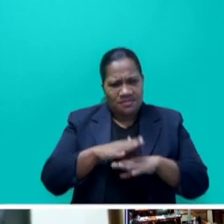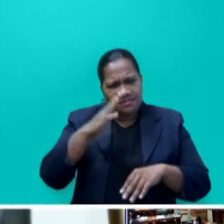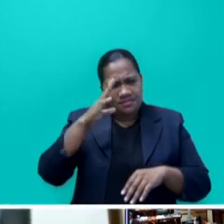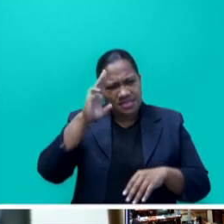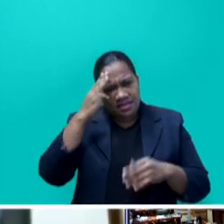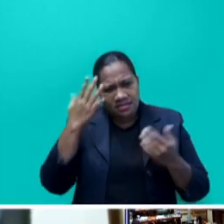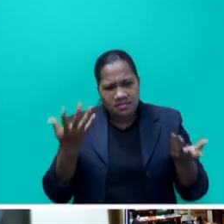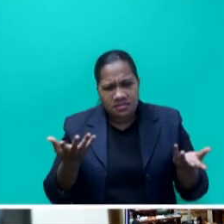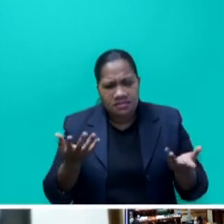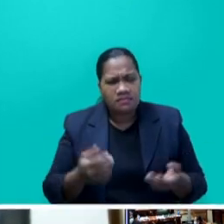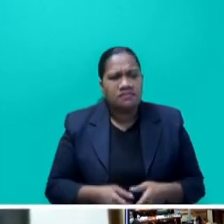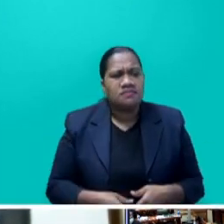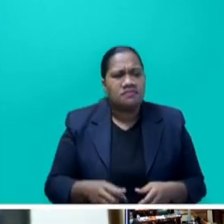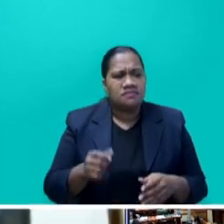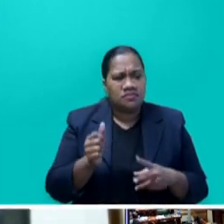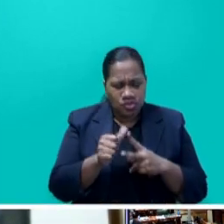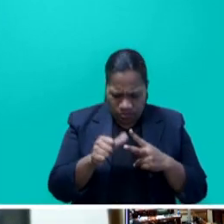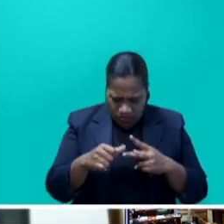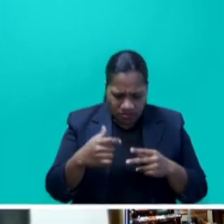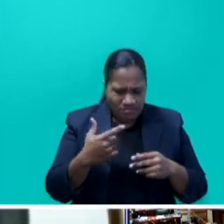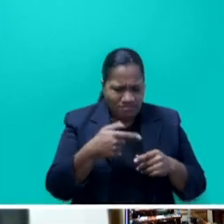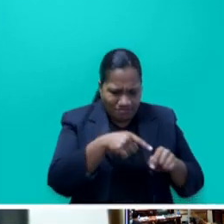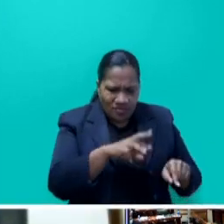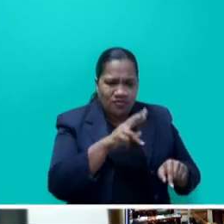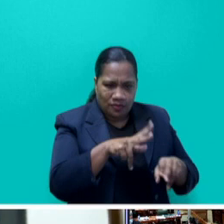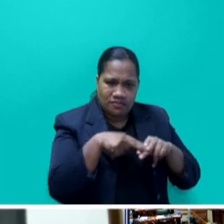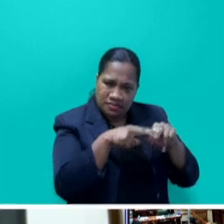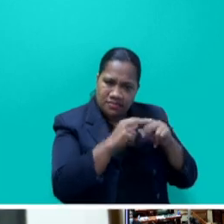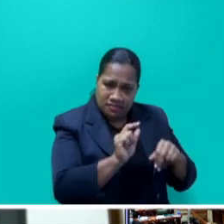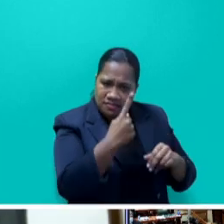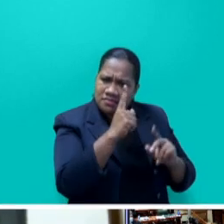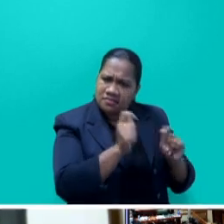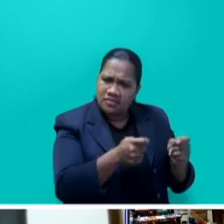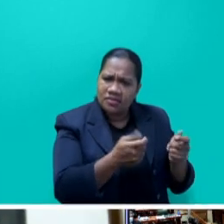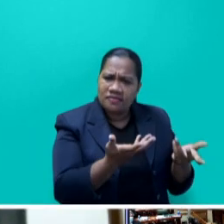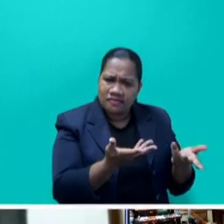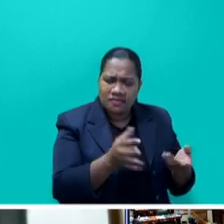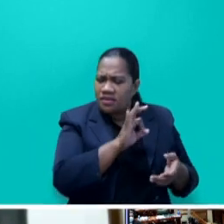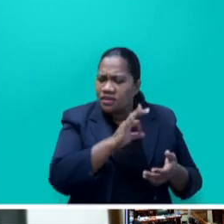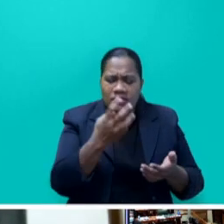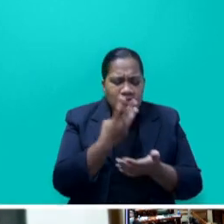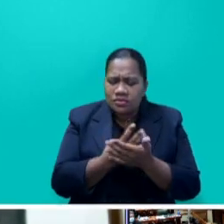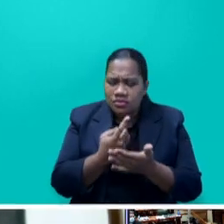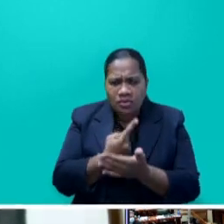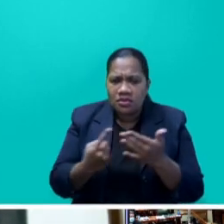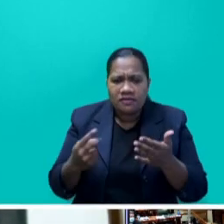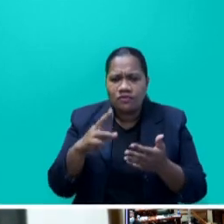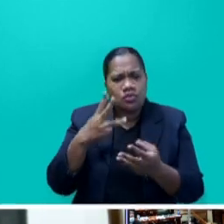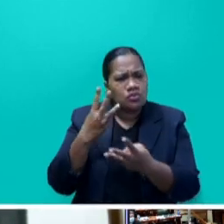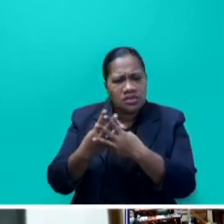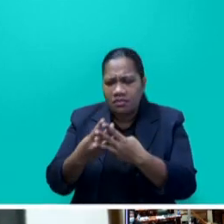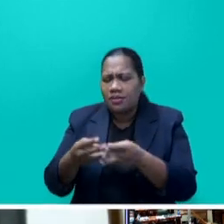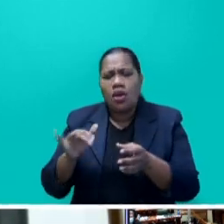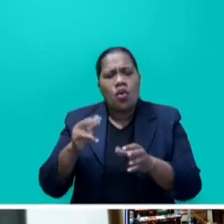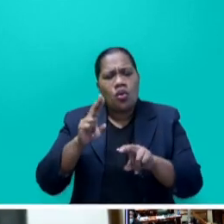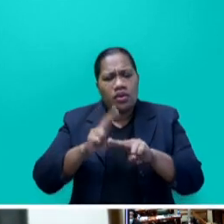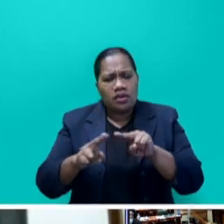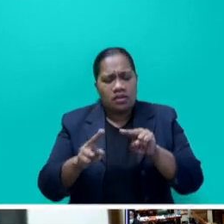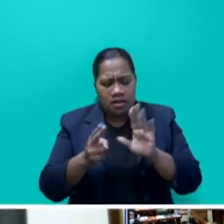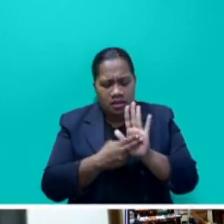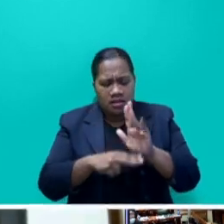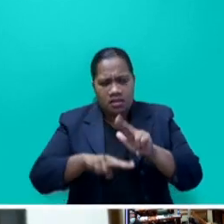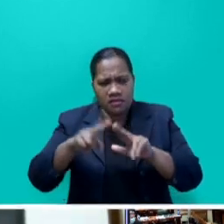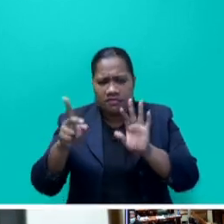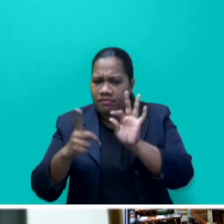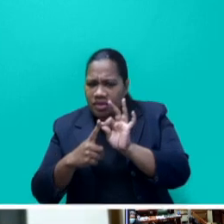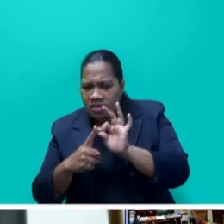will also apply to Fiji First. It does not only apply to SODELPA or NFP or any other political party. It